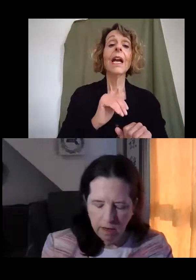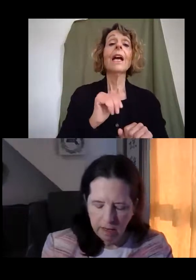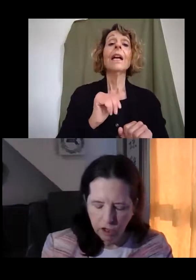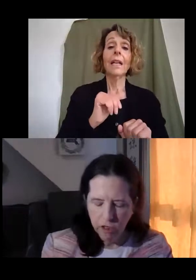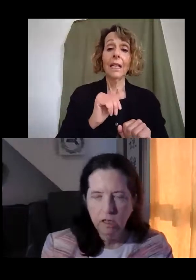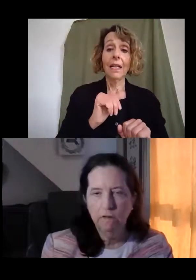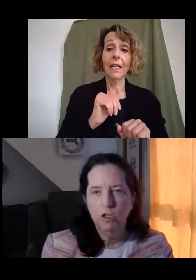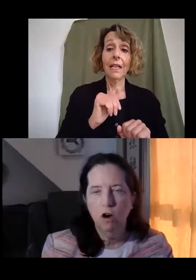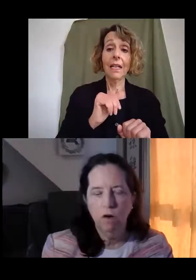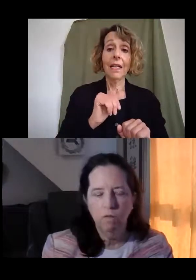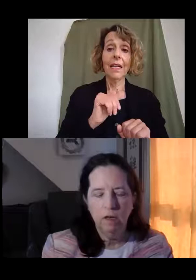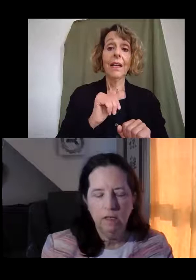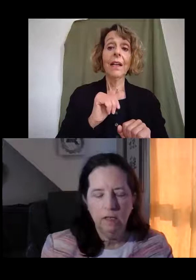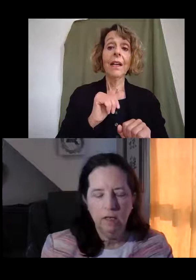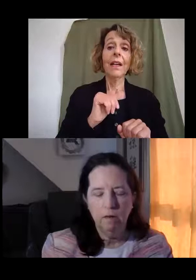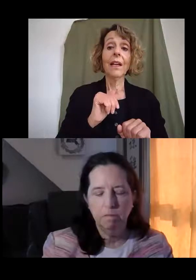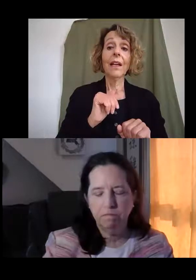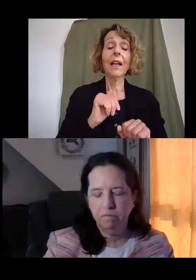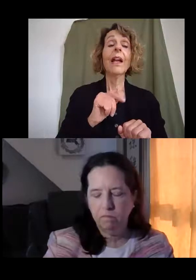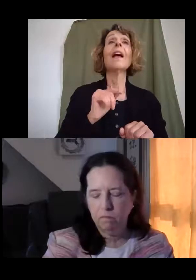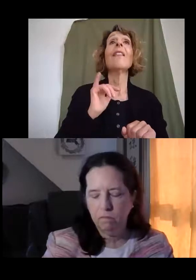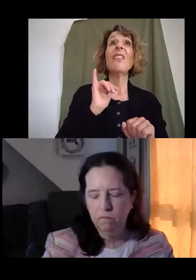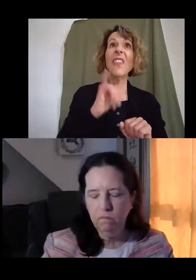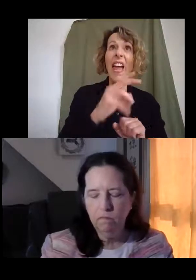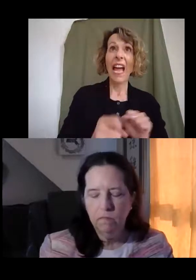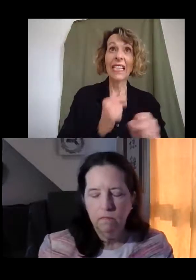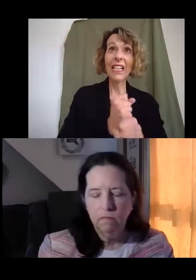100 inches of snow in one season.